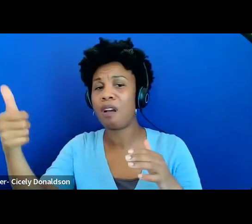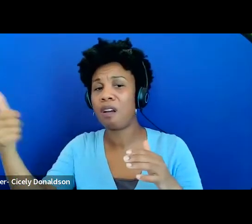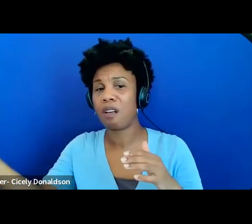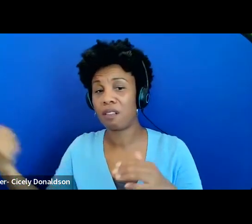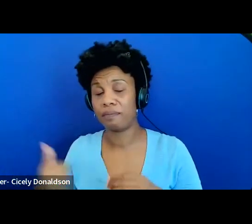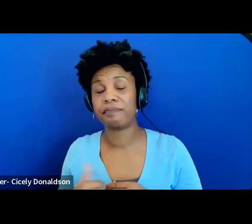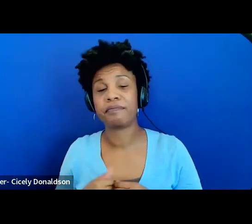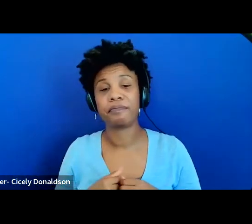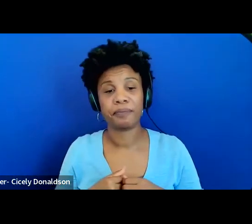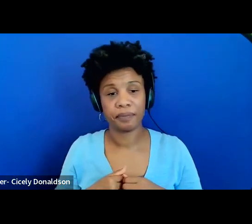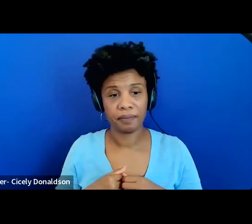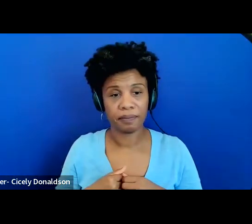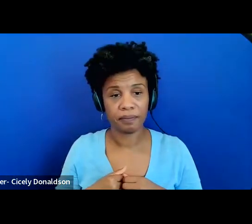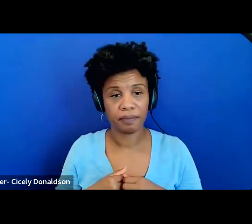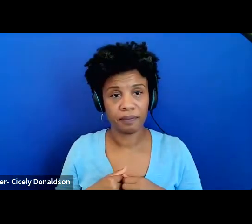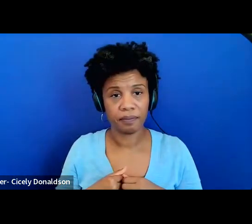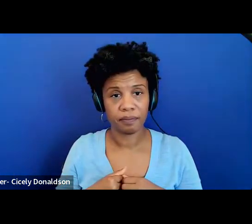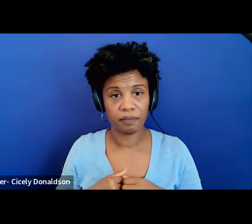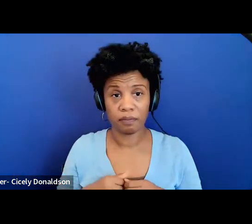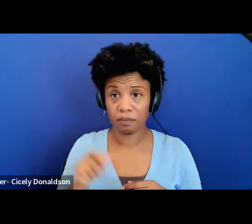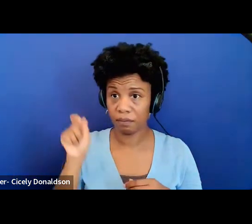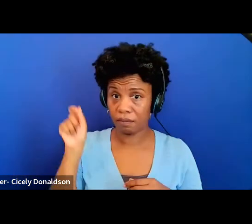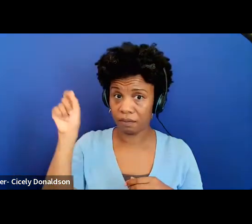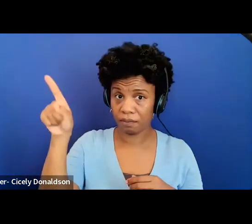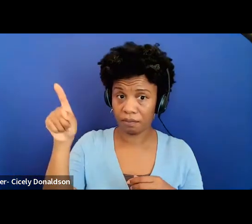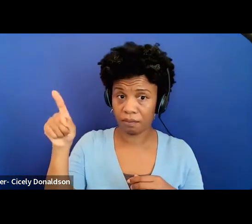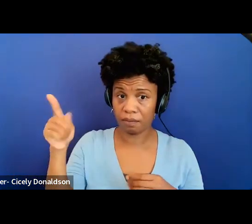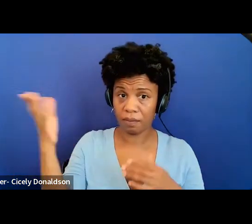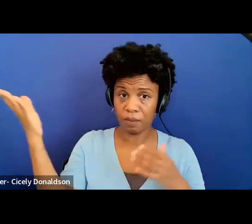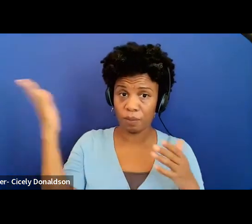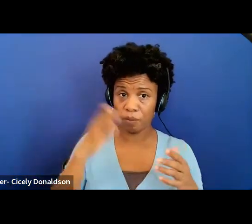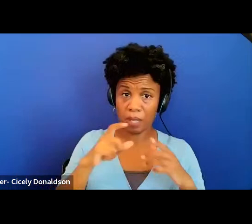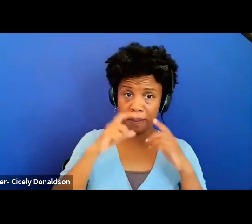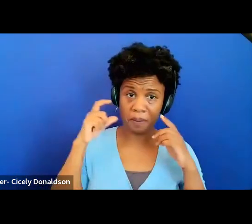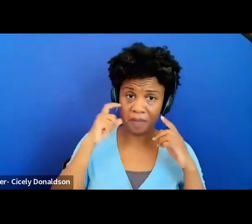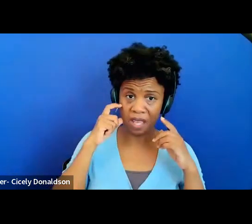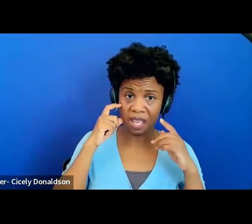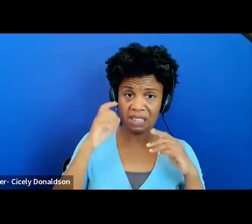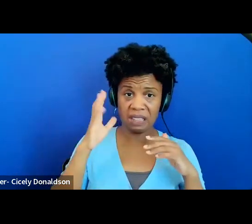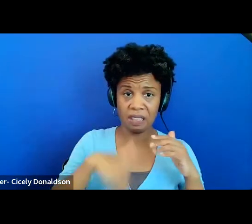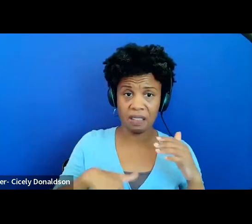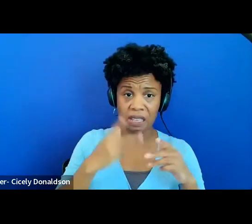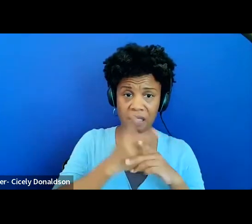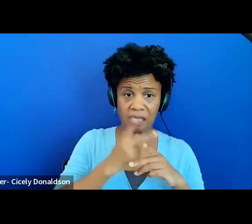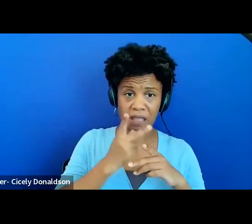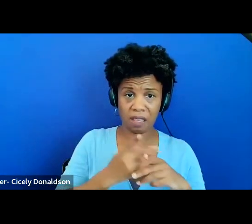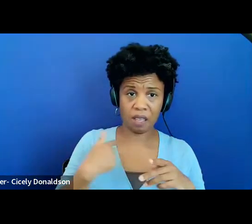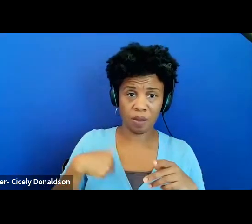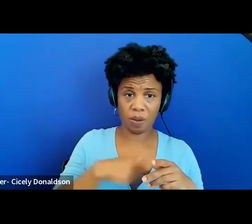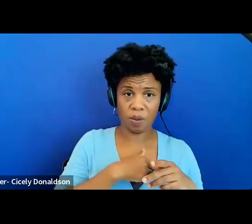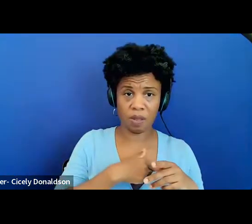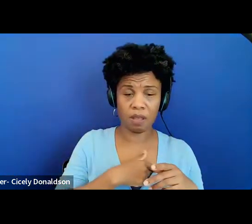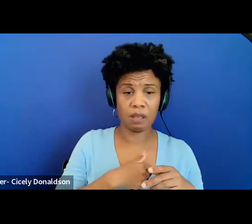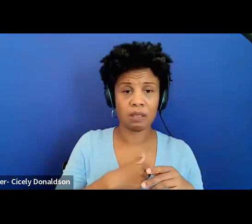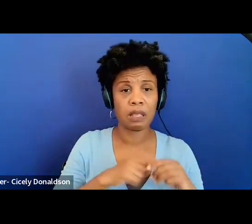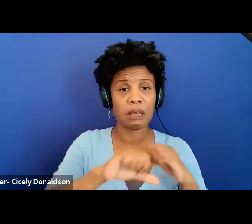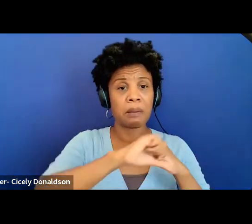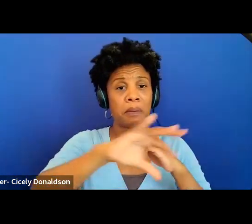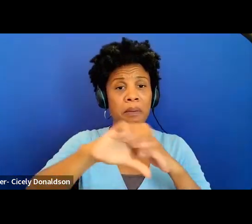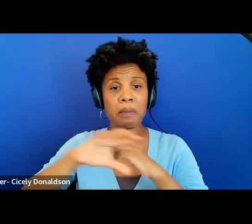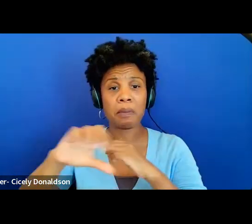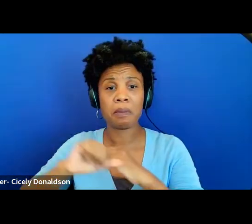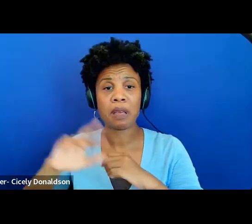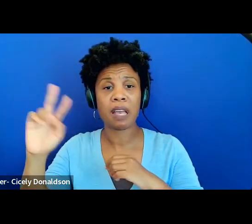Didn't you choose the importation of masks over our medication? By this, the campaign for vitamin C had